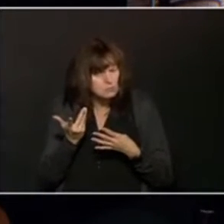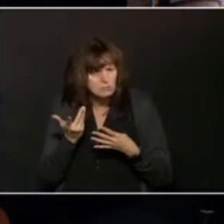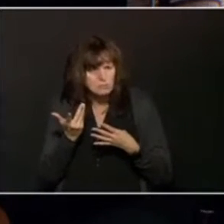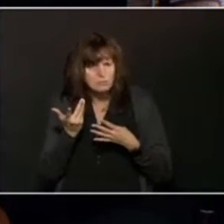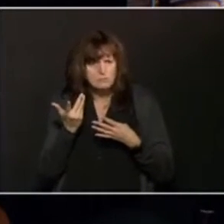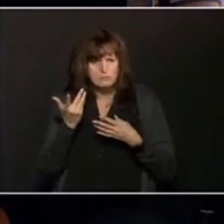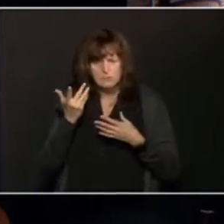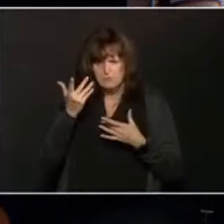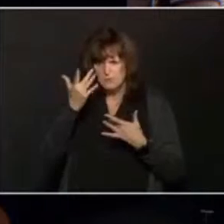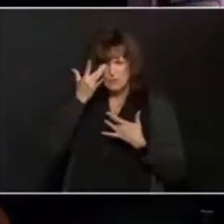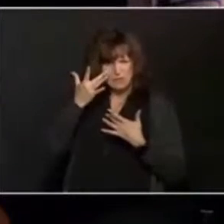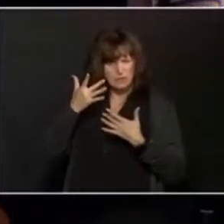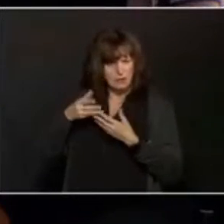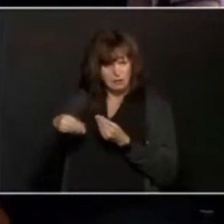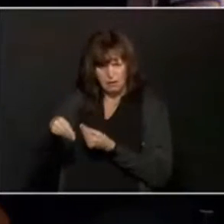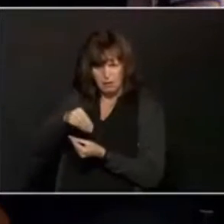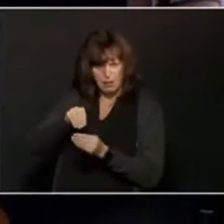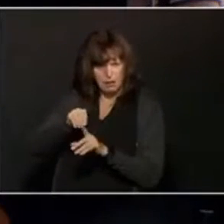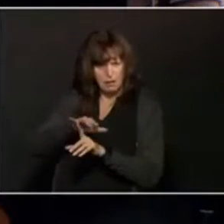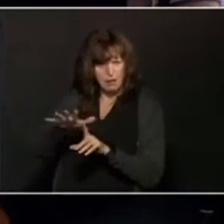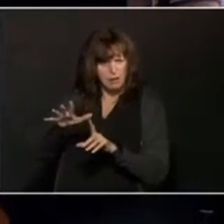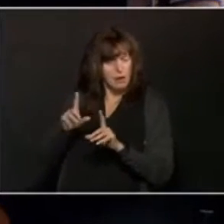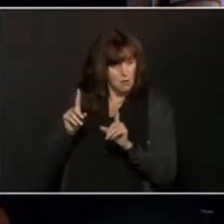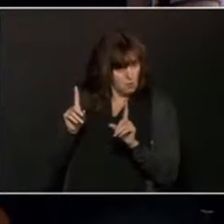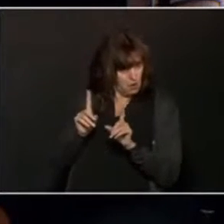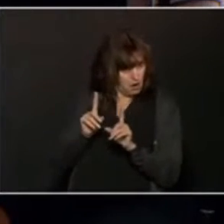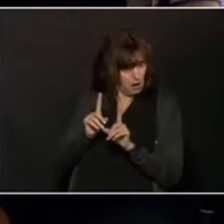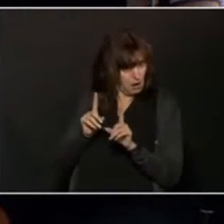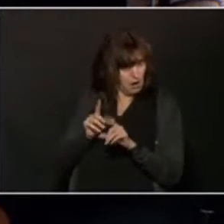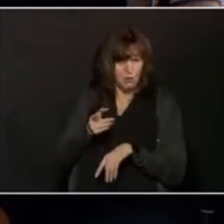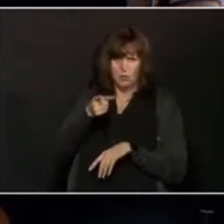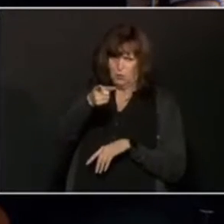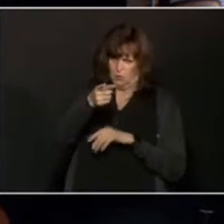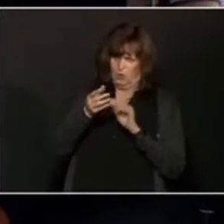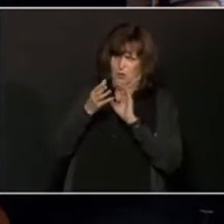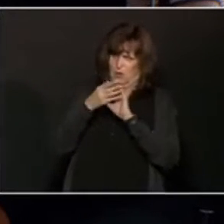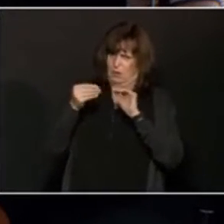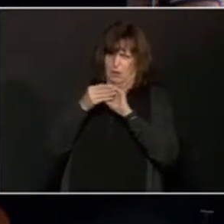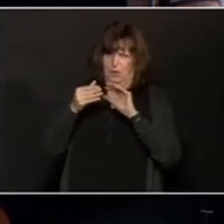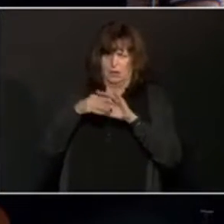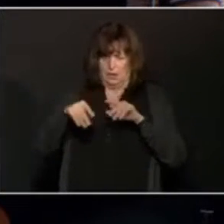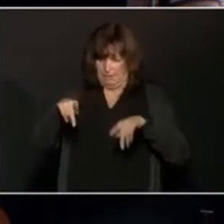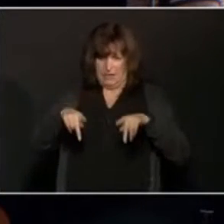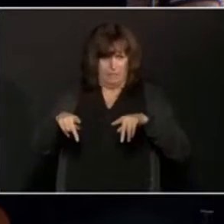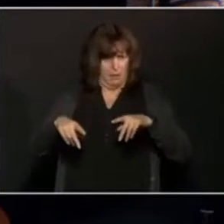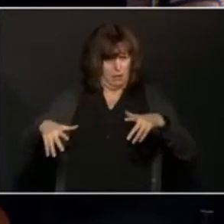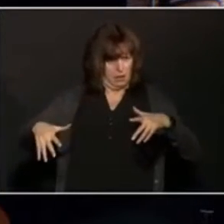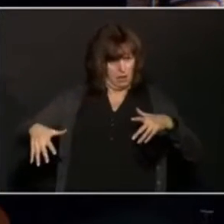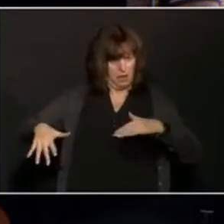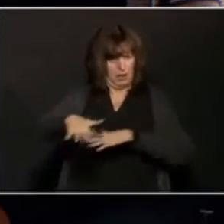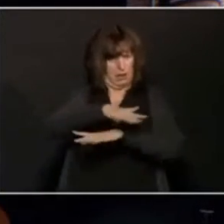settings? I know you mentioned any kind of setting that people gather in. Everyone talk to this? It's outbreak data.